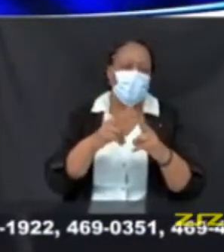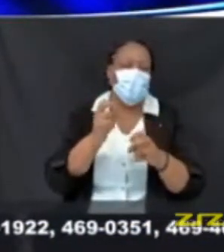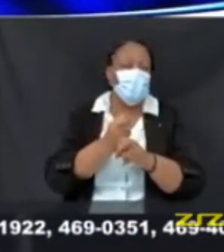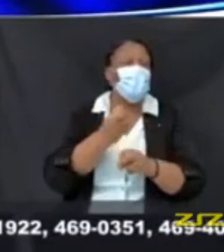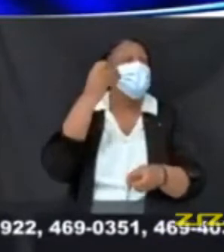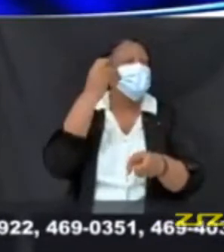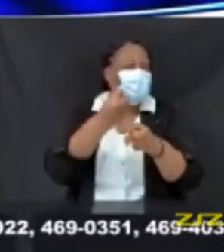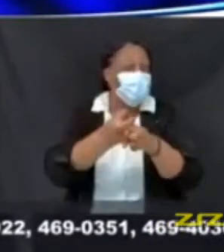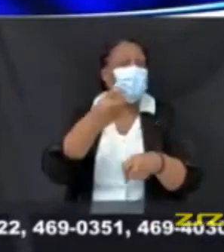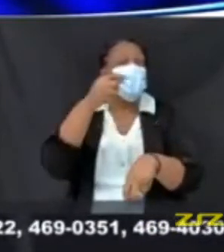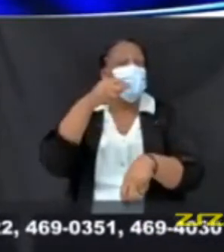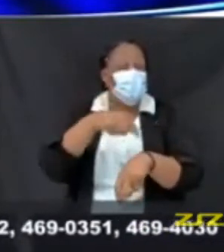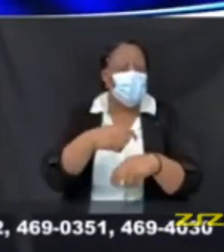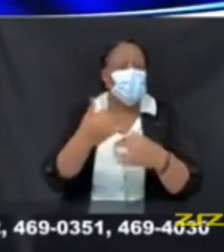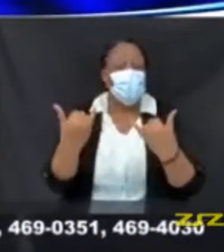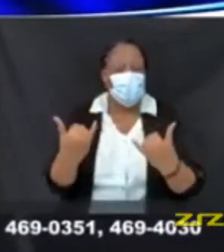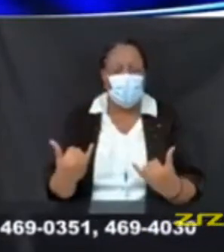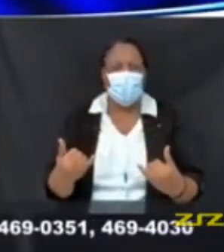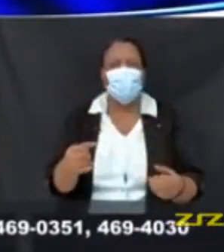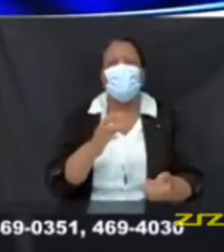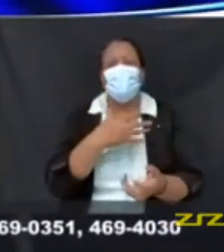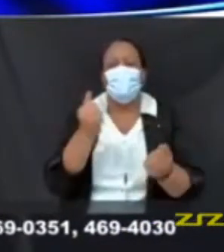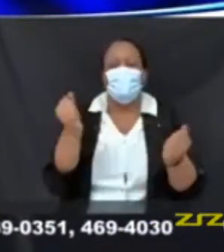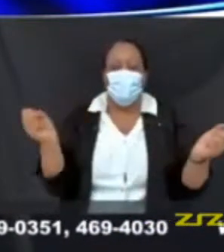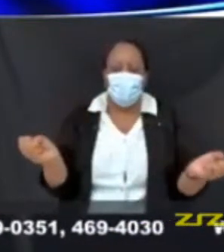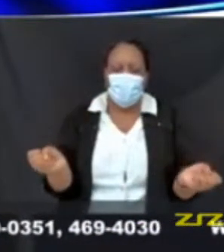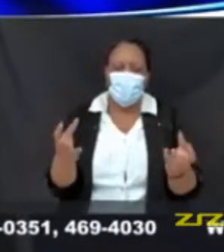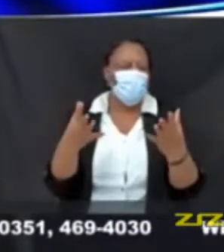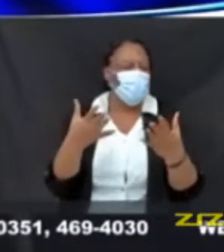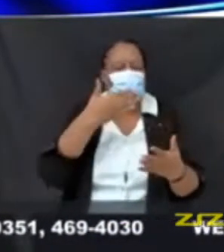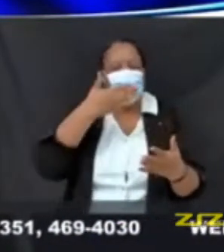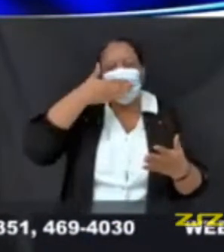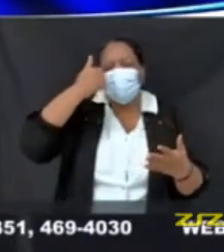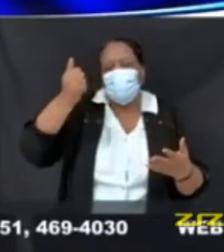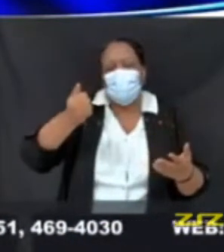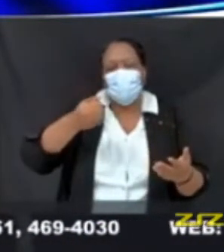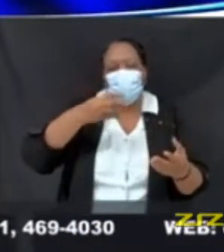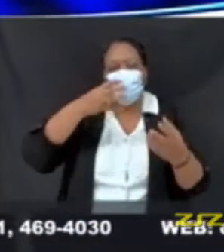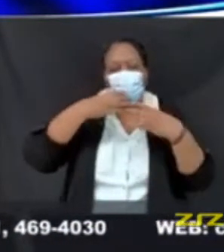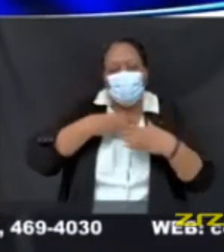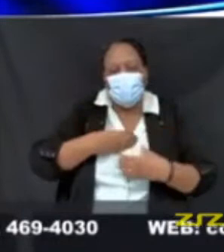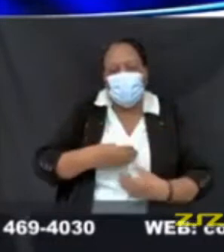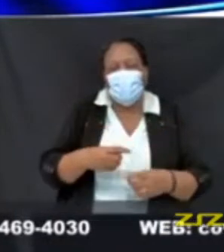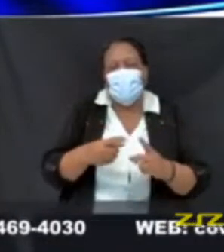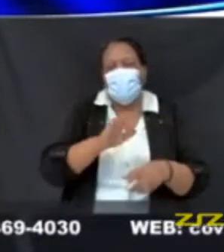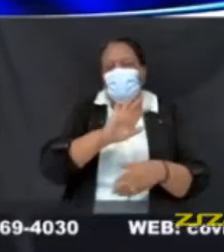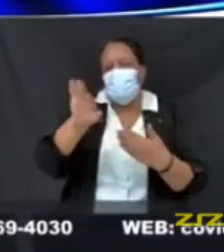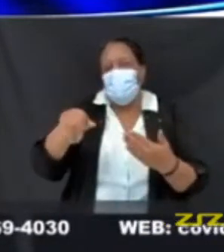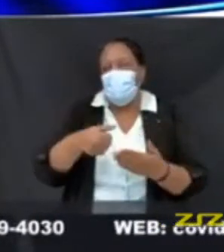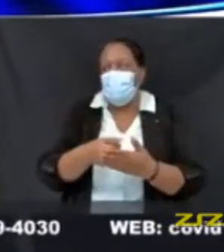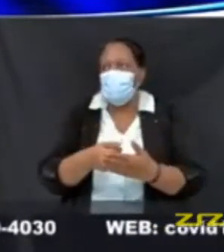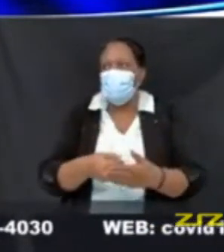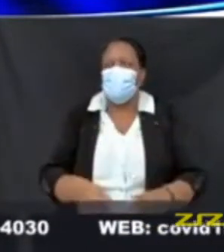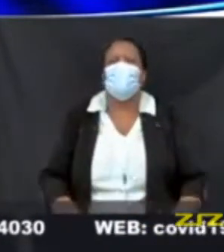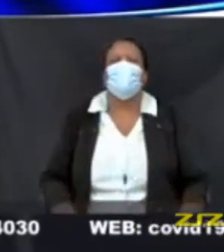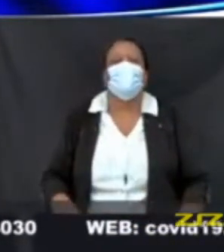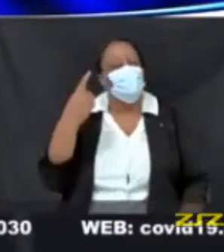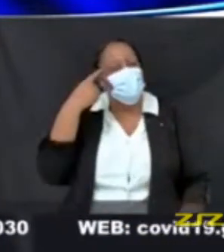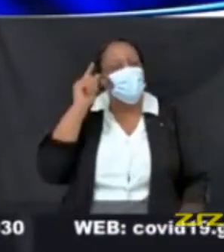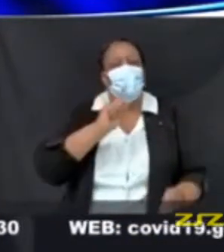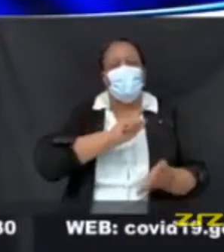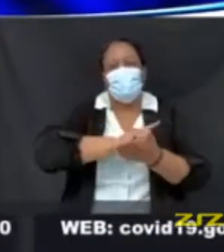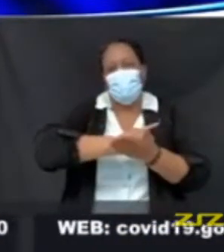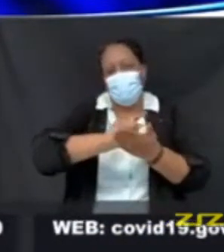and challenging times. I extend best wishes to the agency for the continued successful staging of the week of